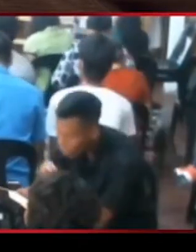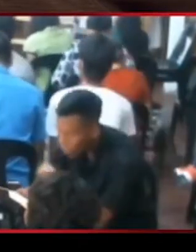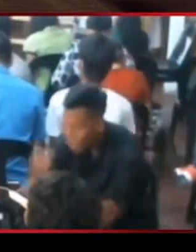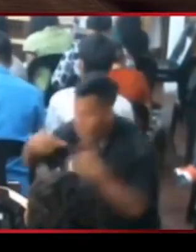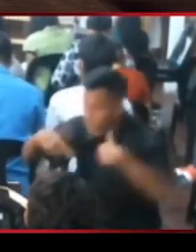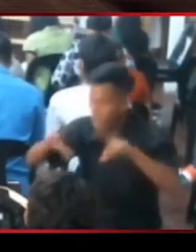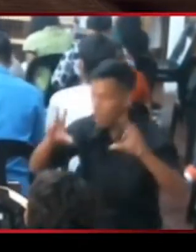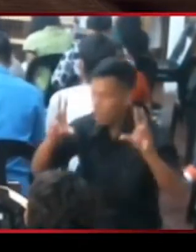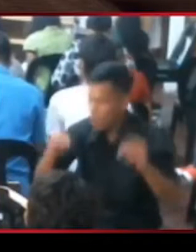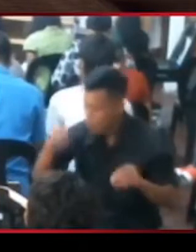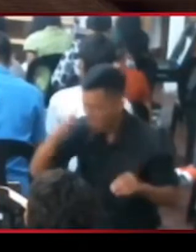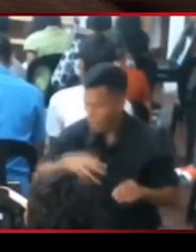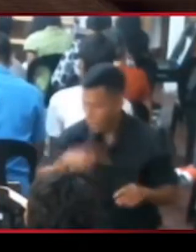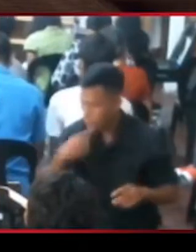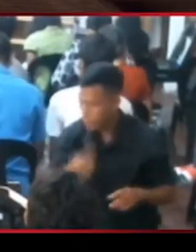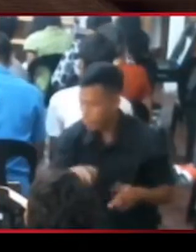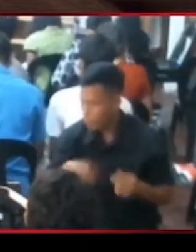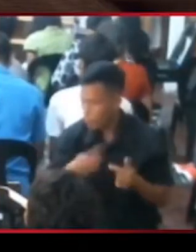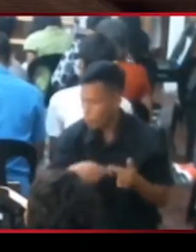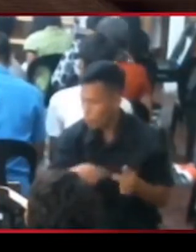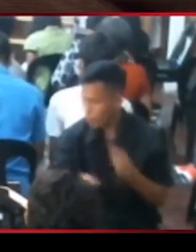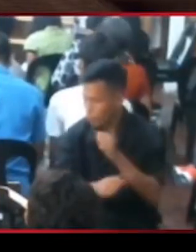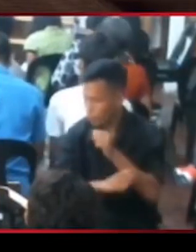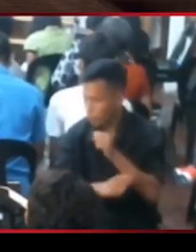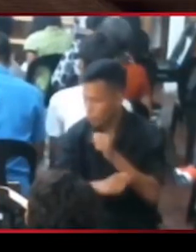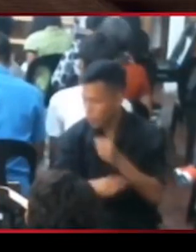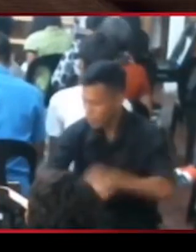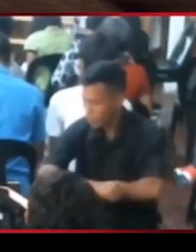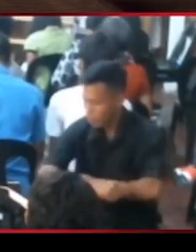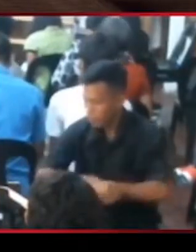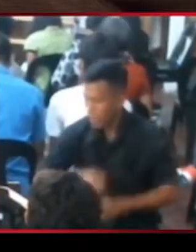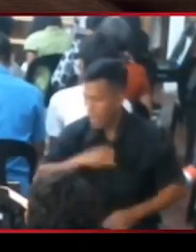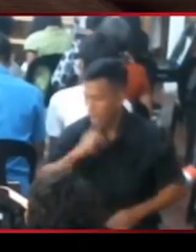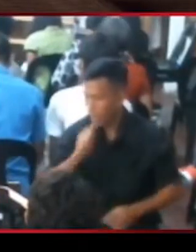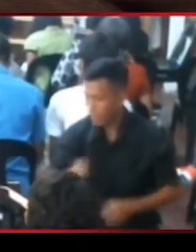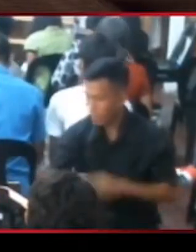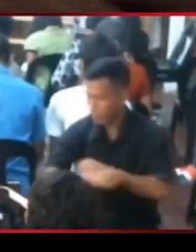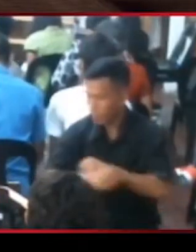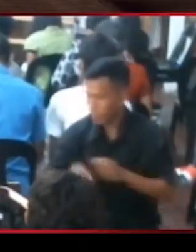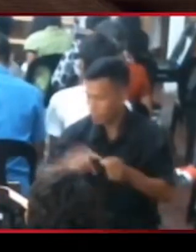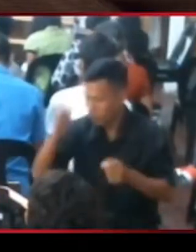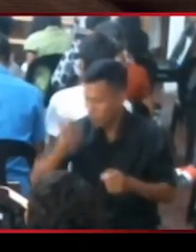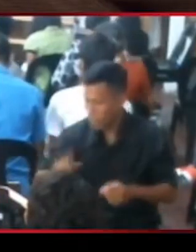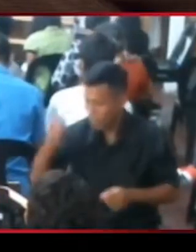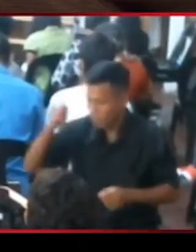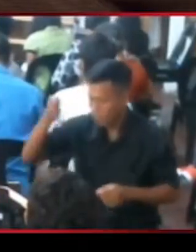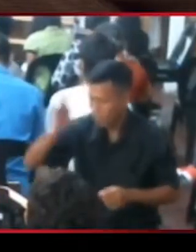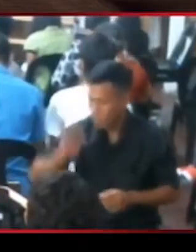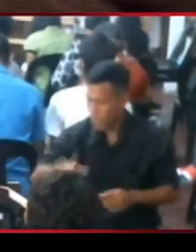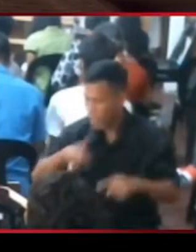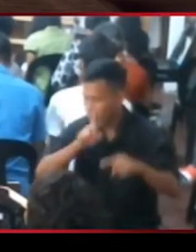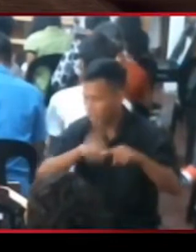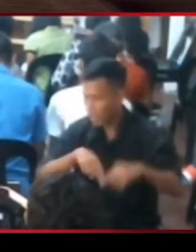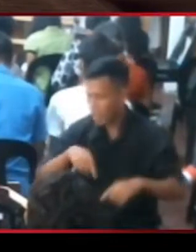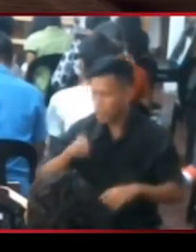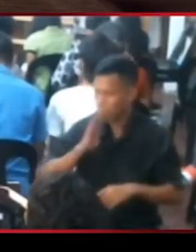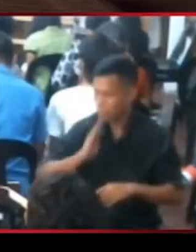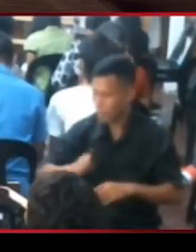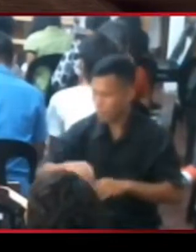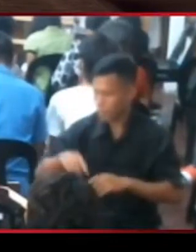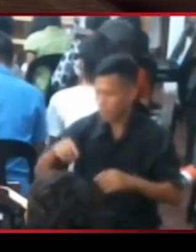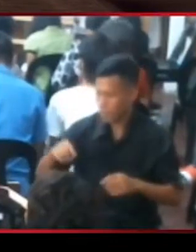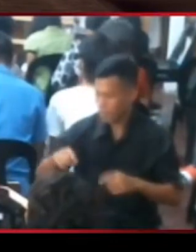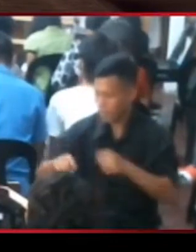let no man say when he is tempted, I am tempted of God. For God cannot be tempted